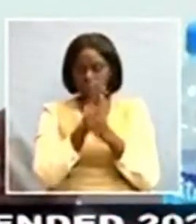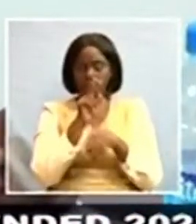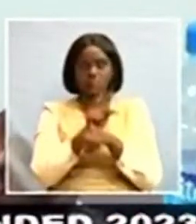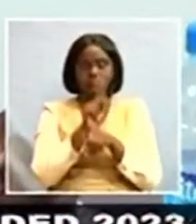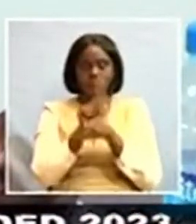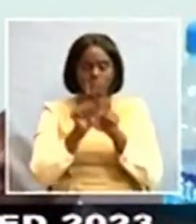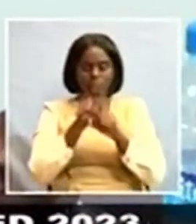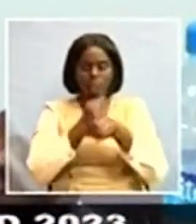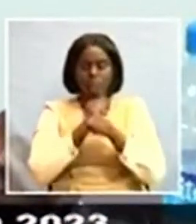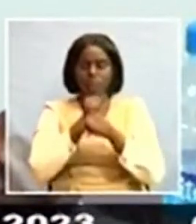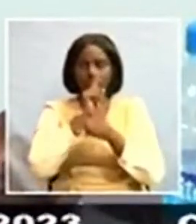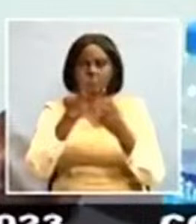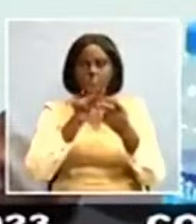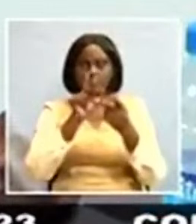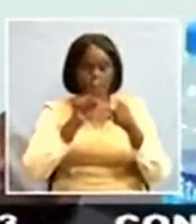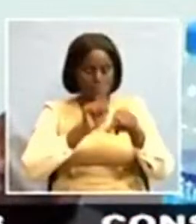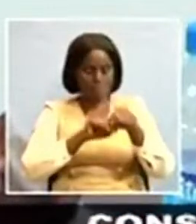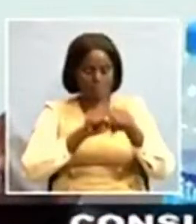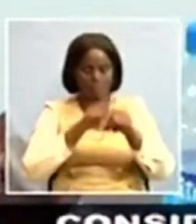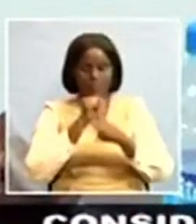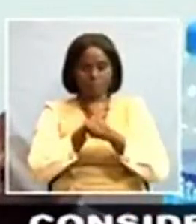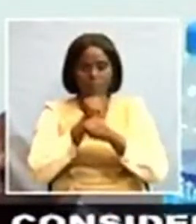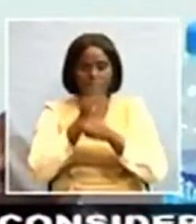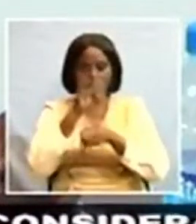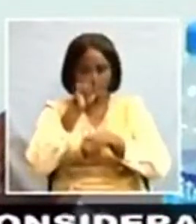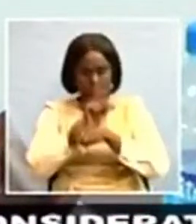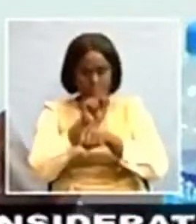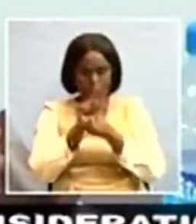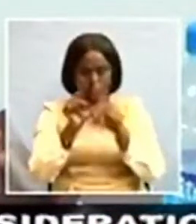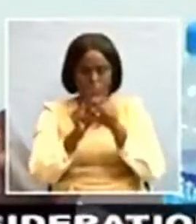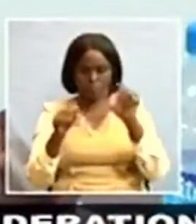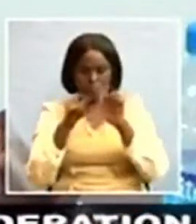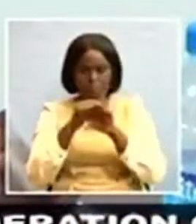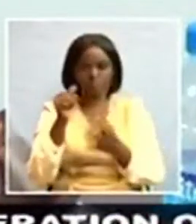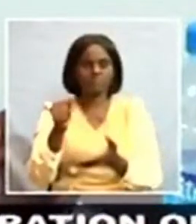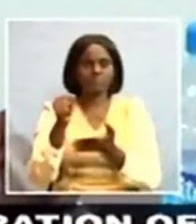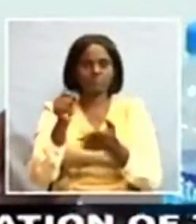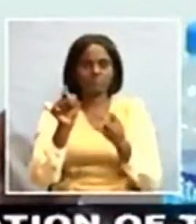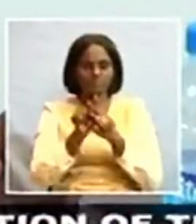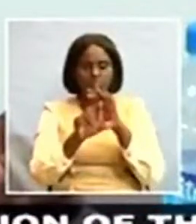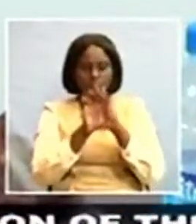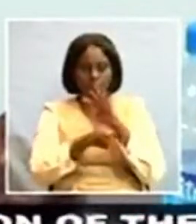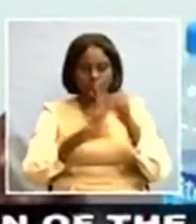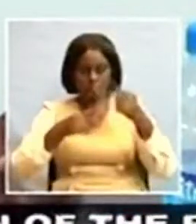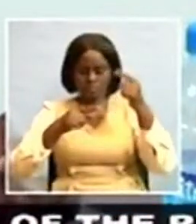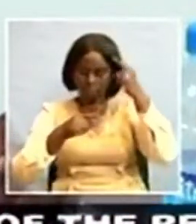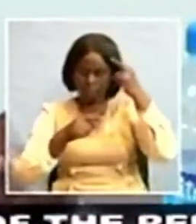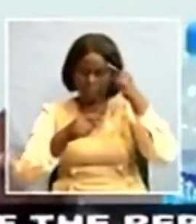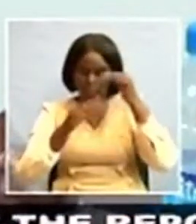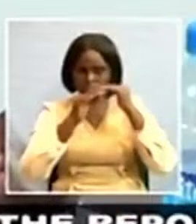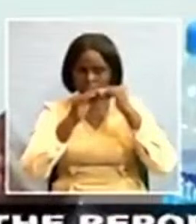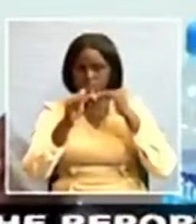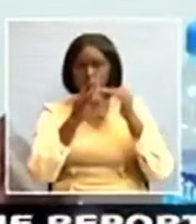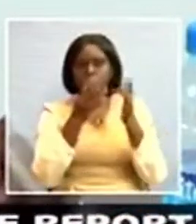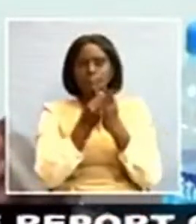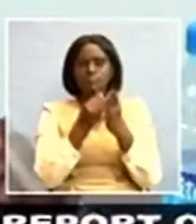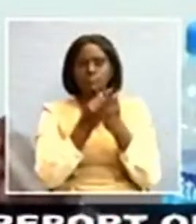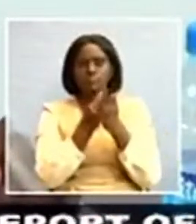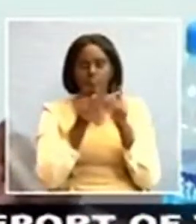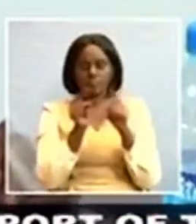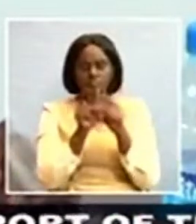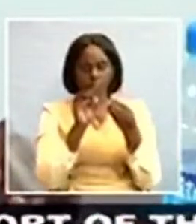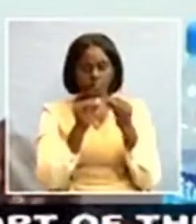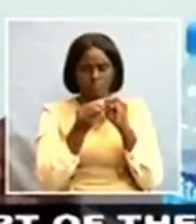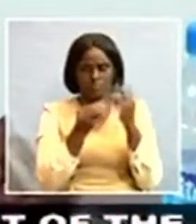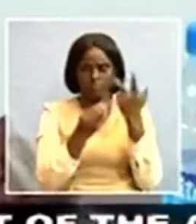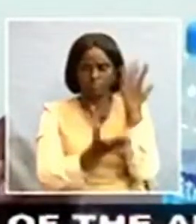Ensure timely execution of projects, including those budgeted under the Local Government Equalization Fund. Number